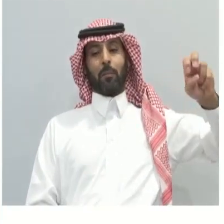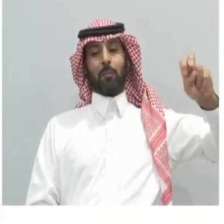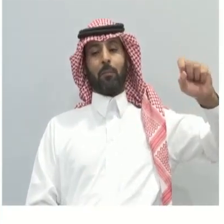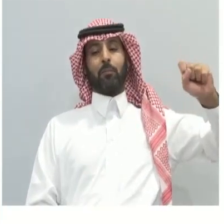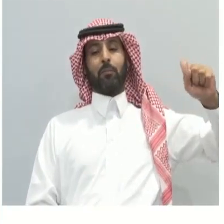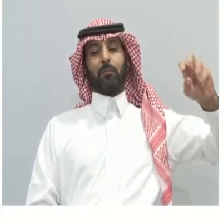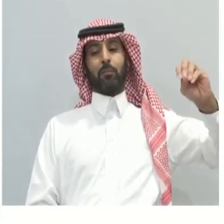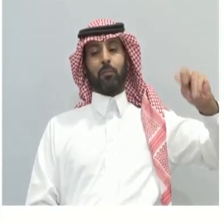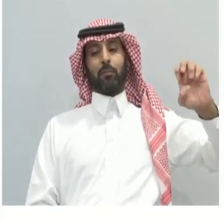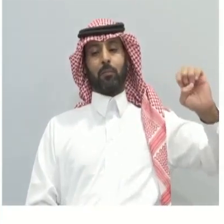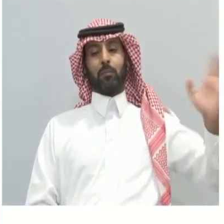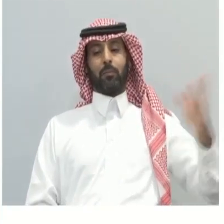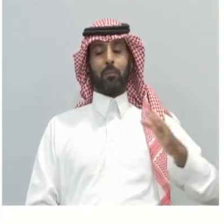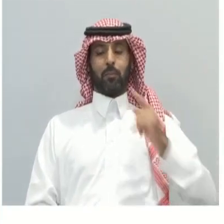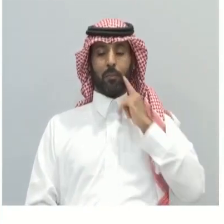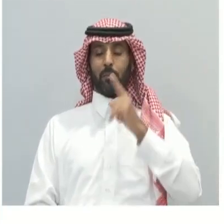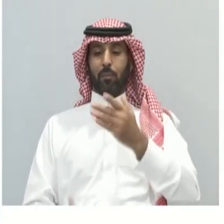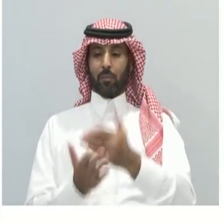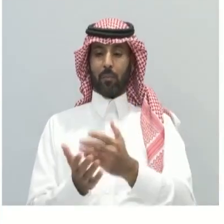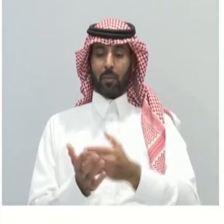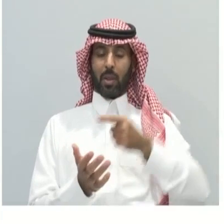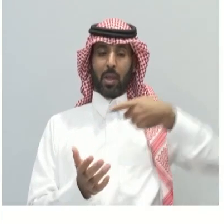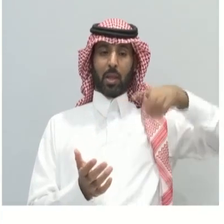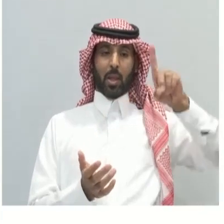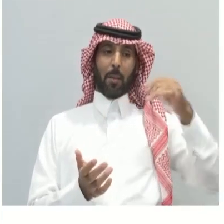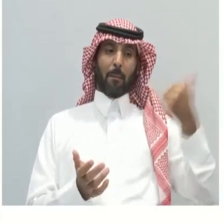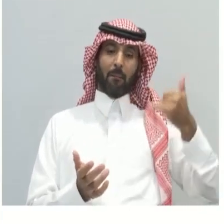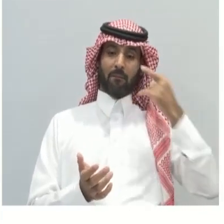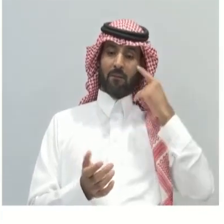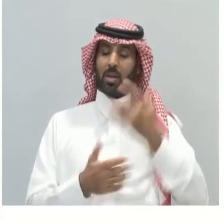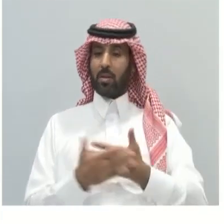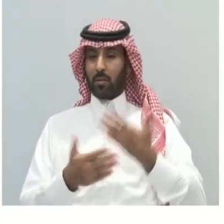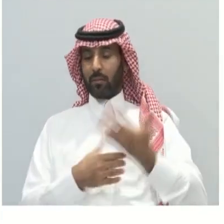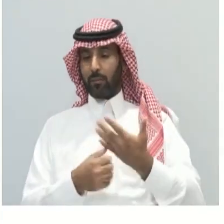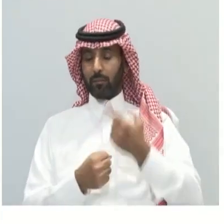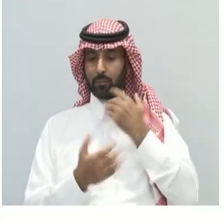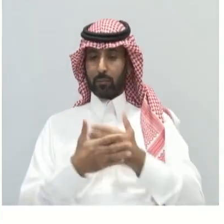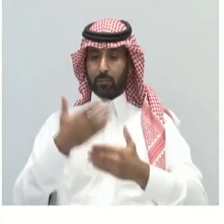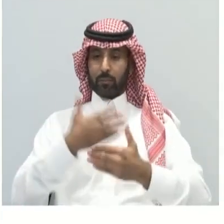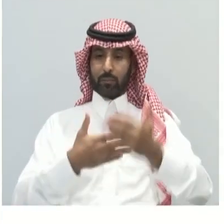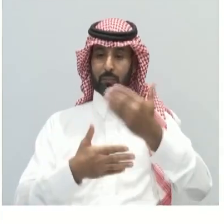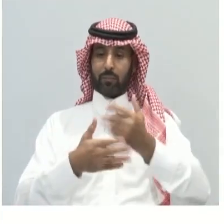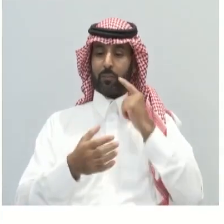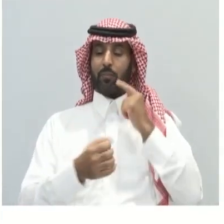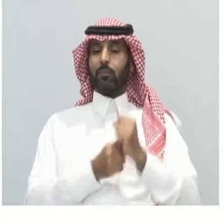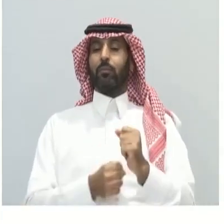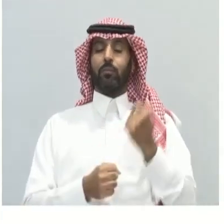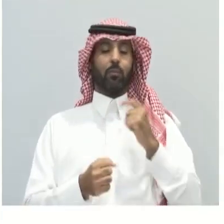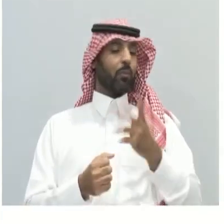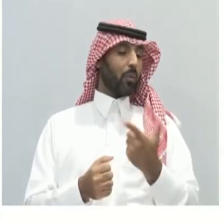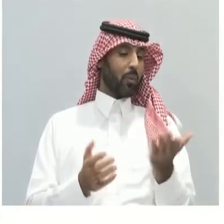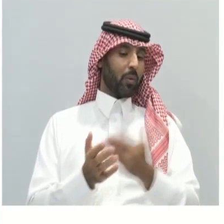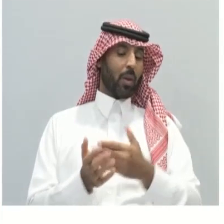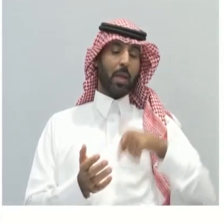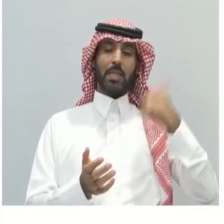Milestone. Yes, it's the letter D, a very important event in the development of something. What about